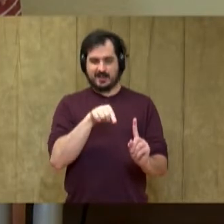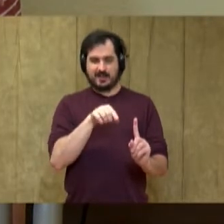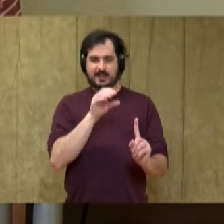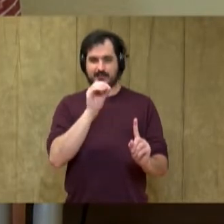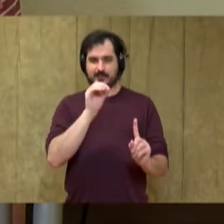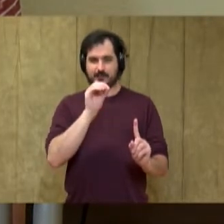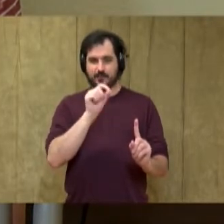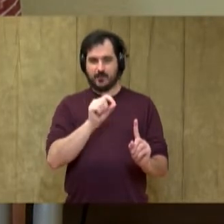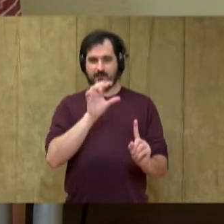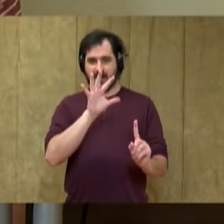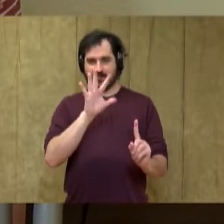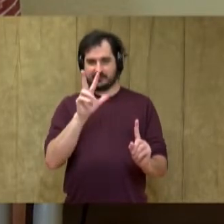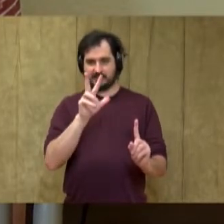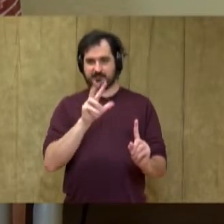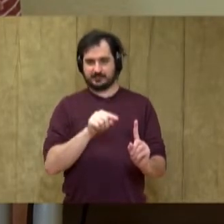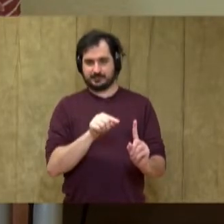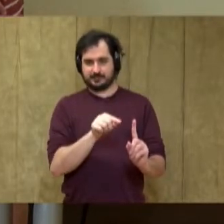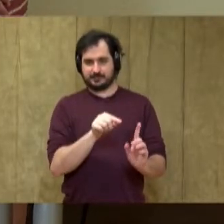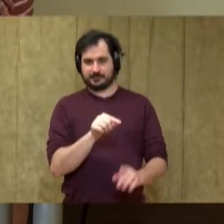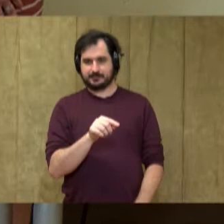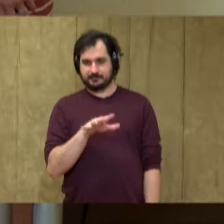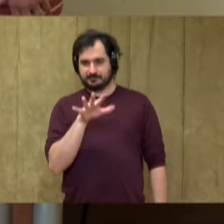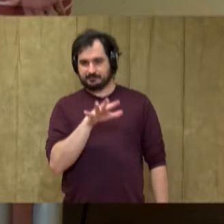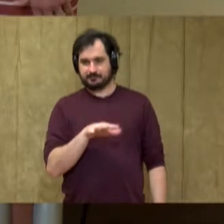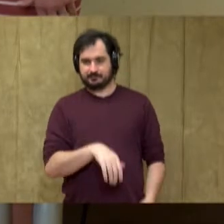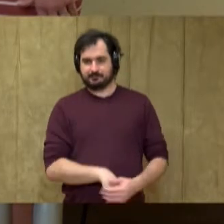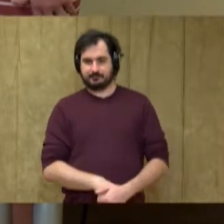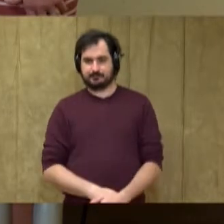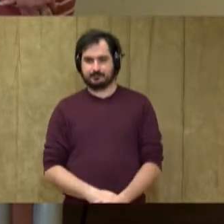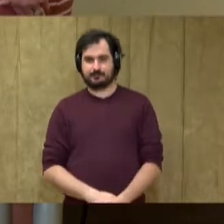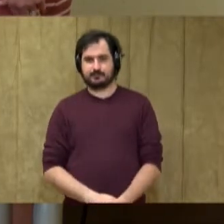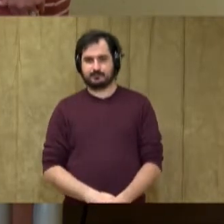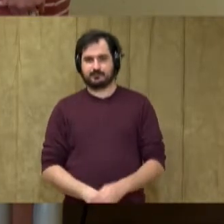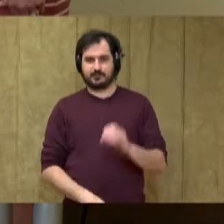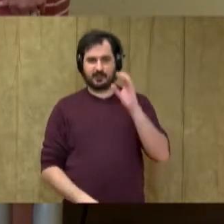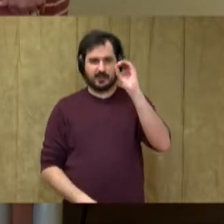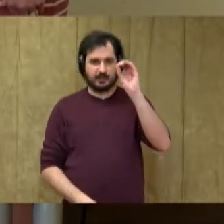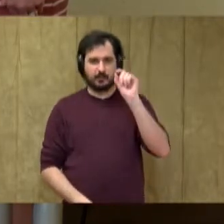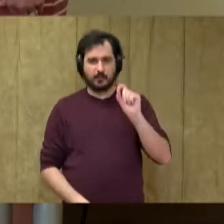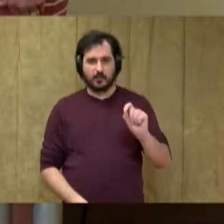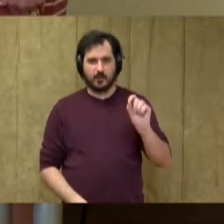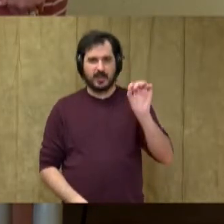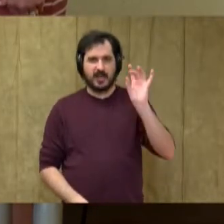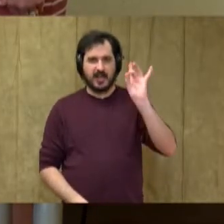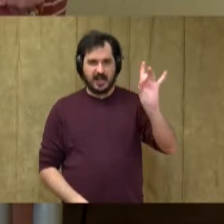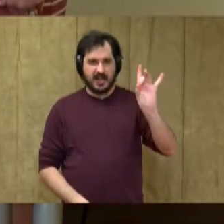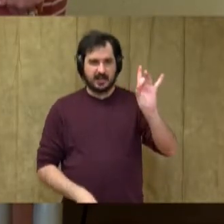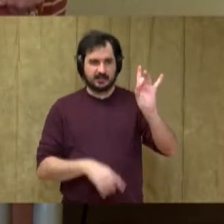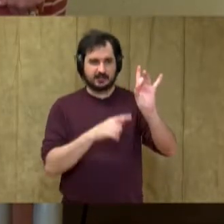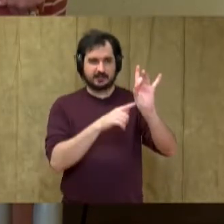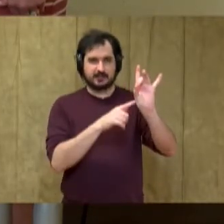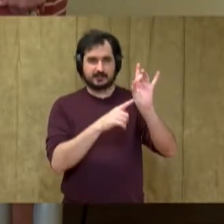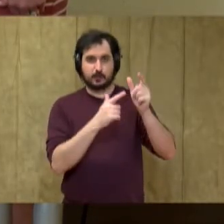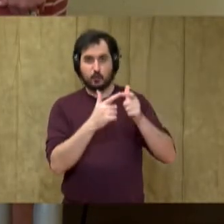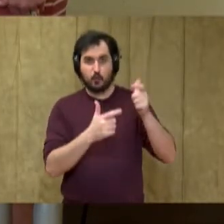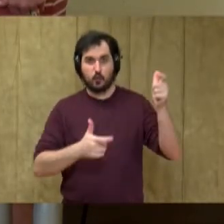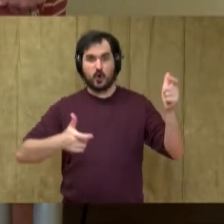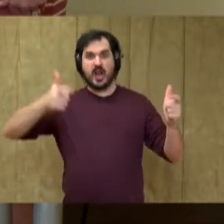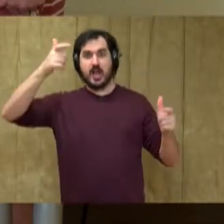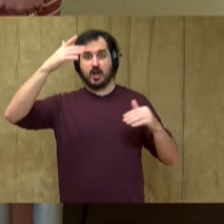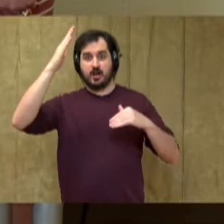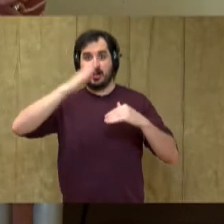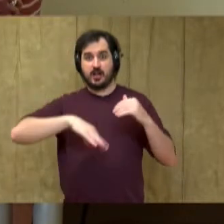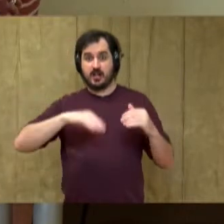here. So let's see, is 8/10 greater than 53/100ths?